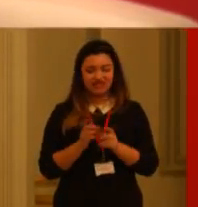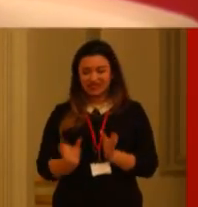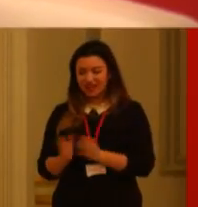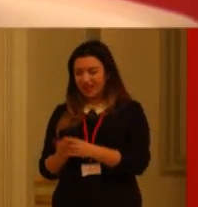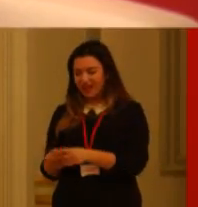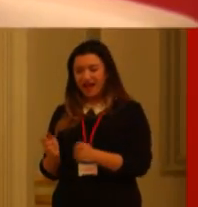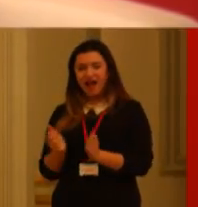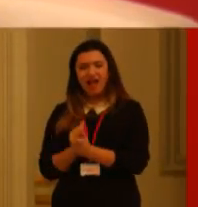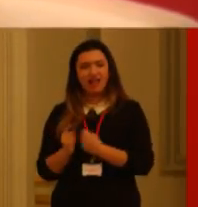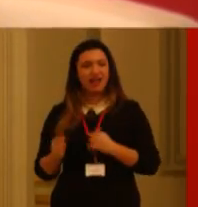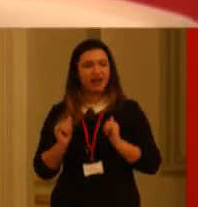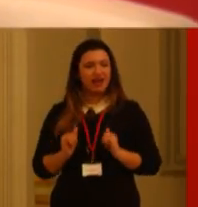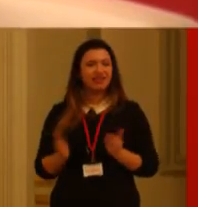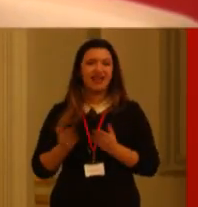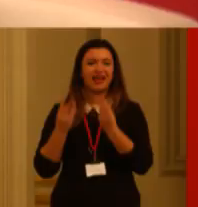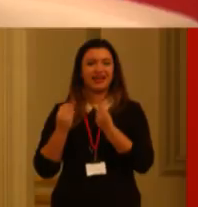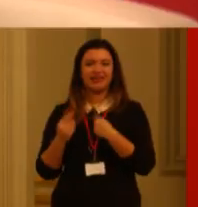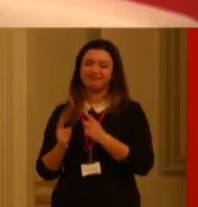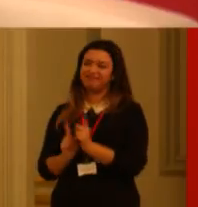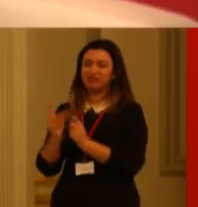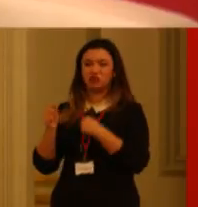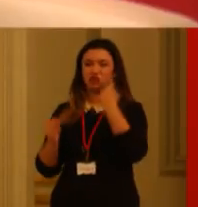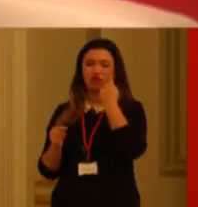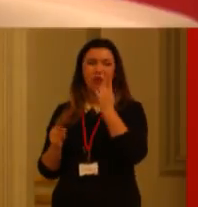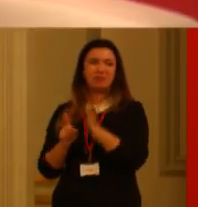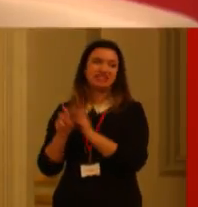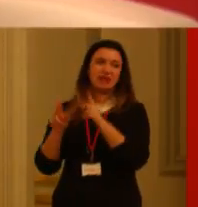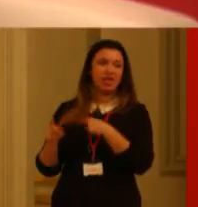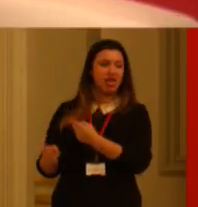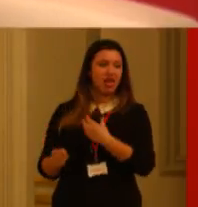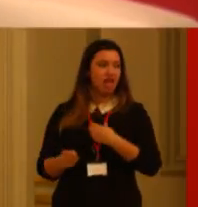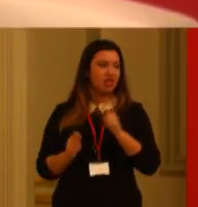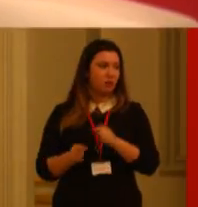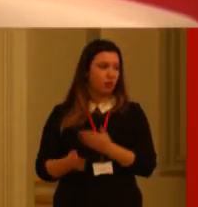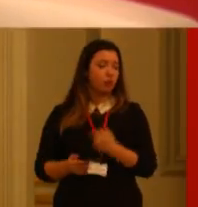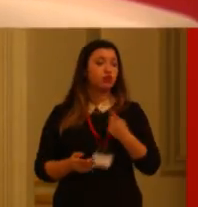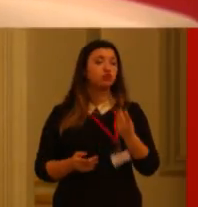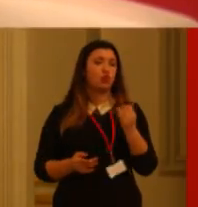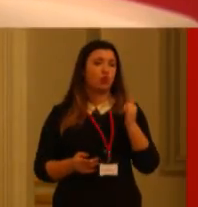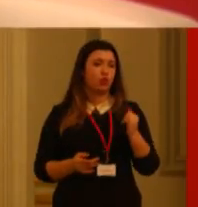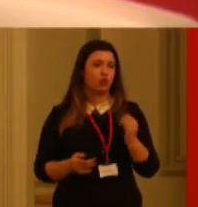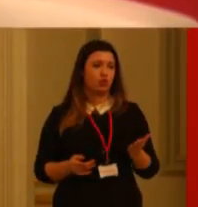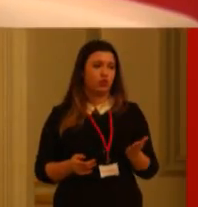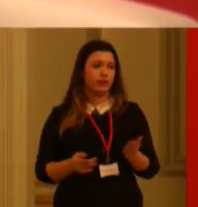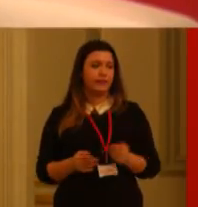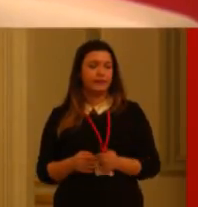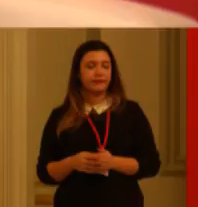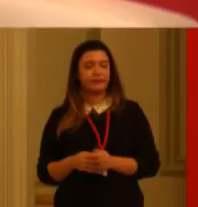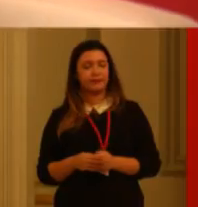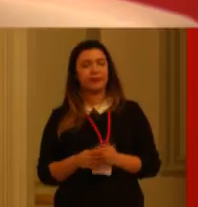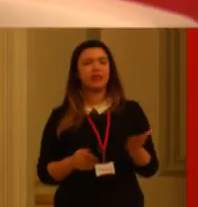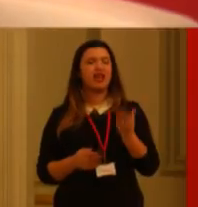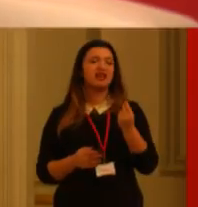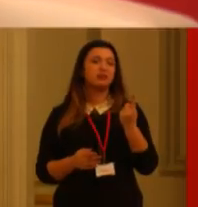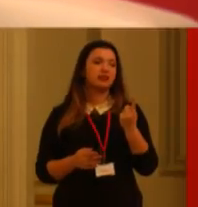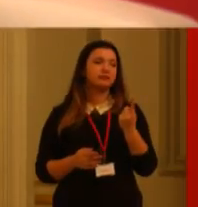is the better version of the current families that they live in. And this is mostly